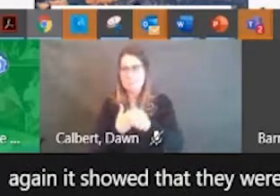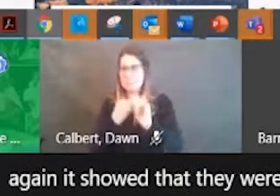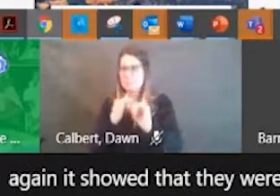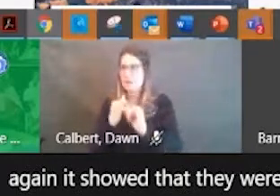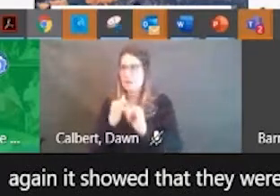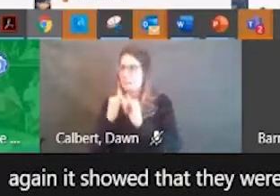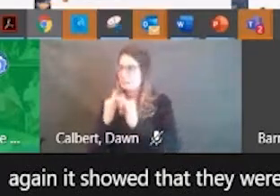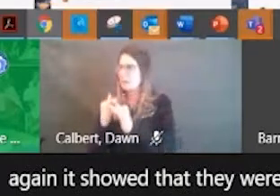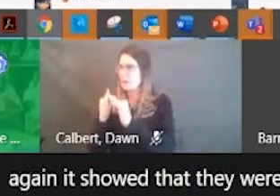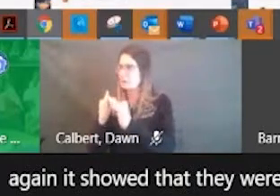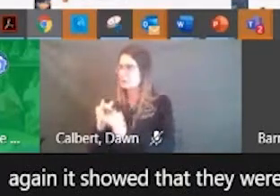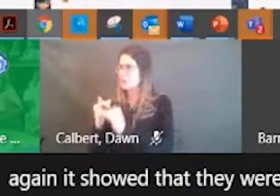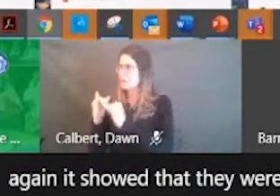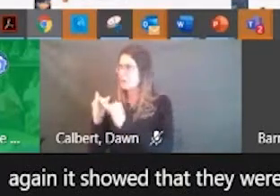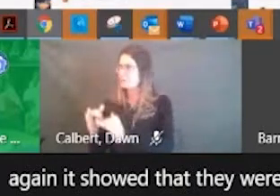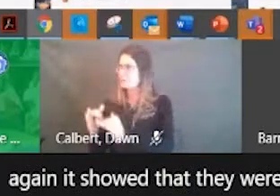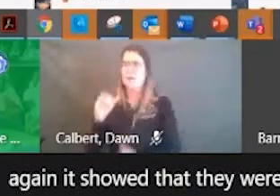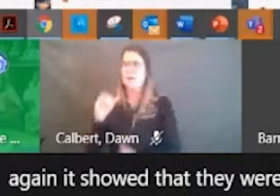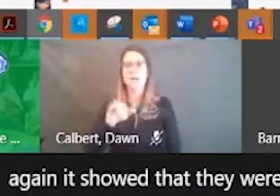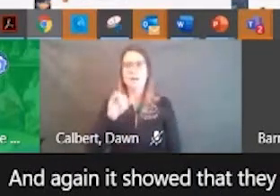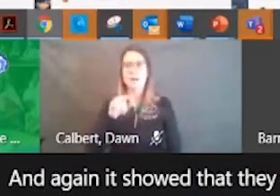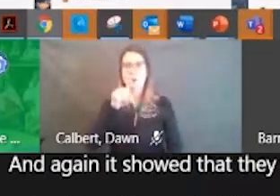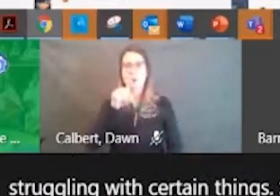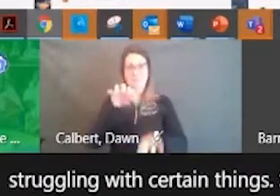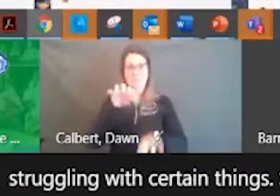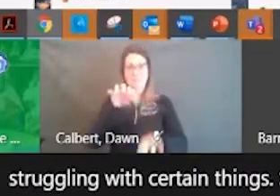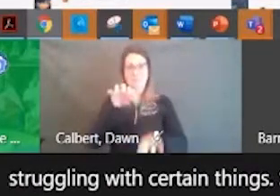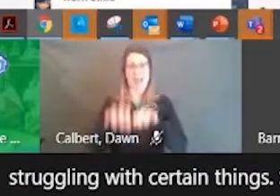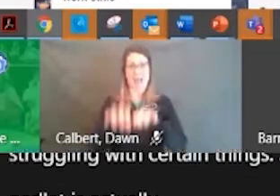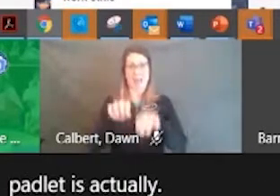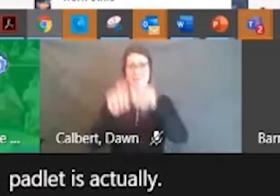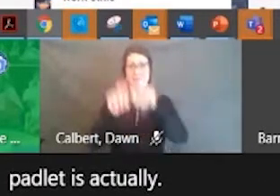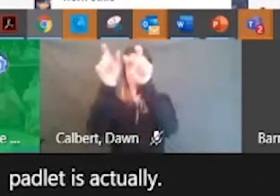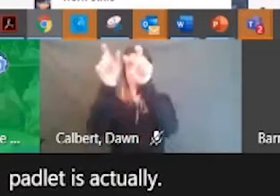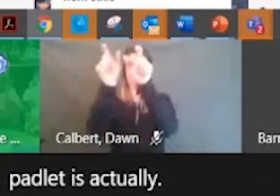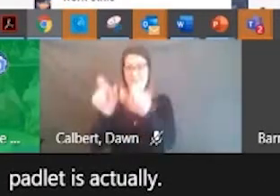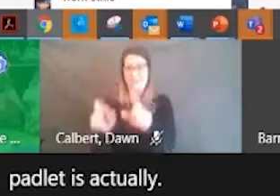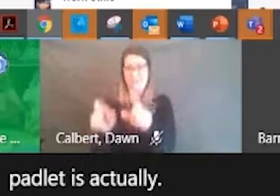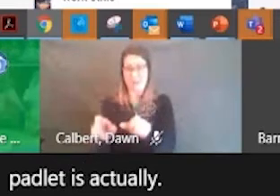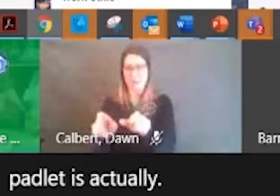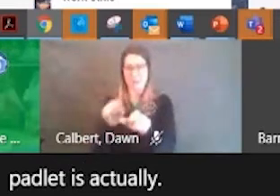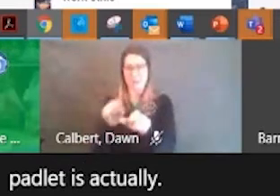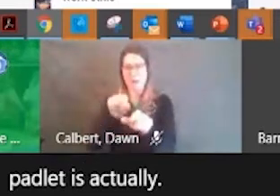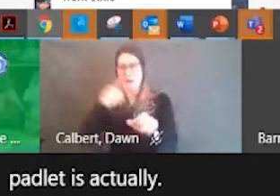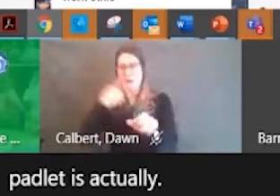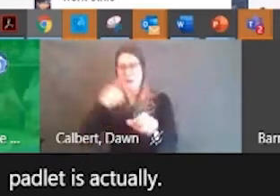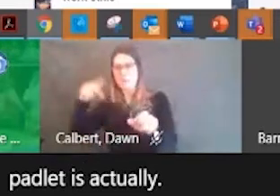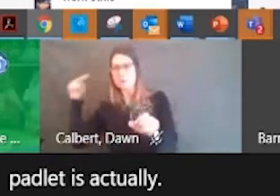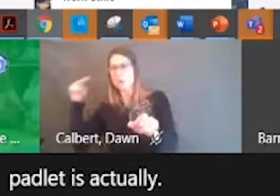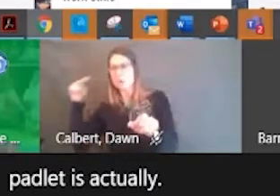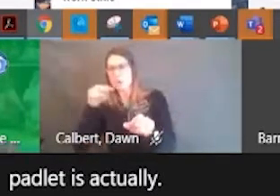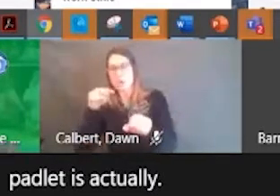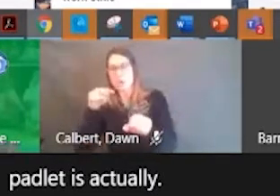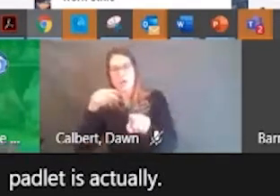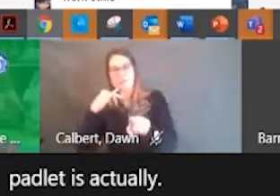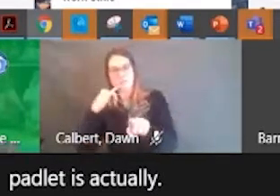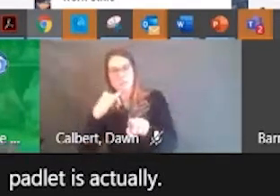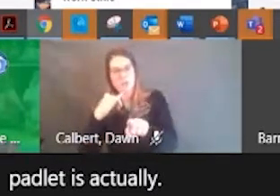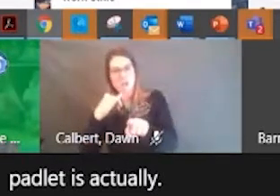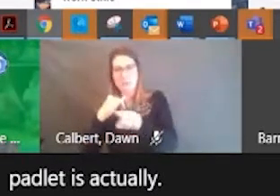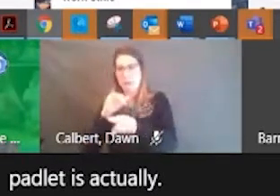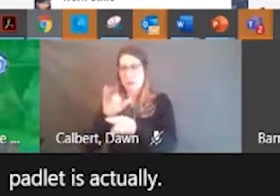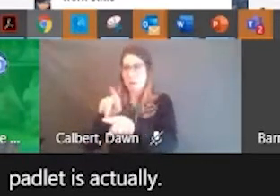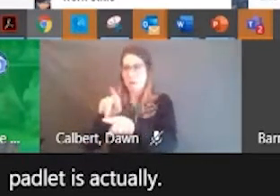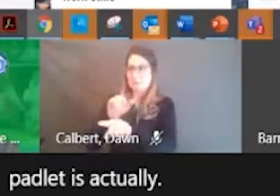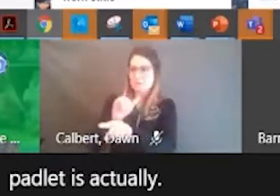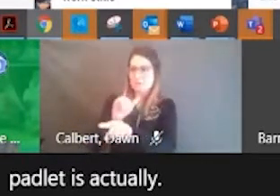Padlet is actually potentially going to help somebody else. Okay. Um,